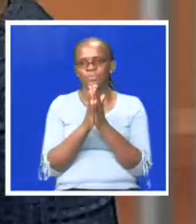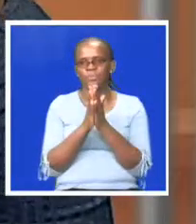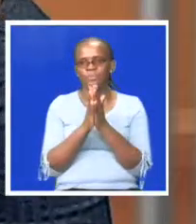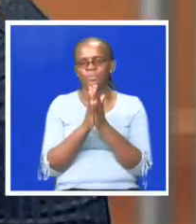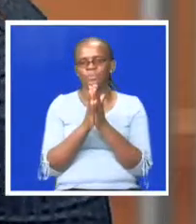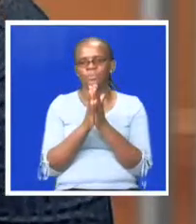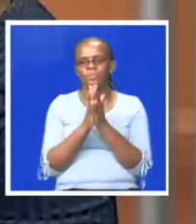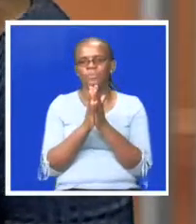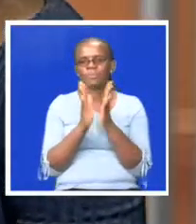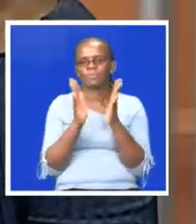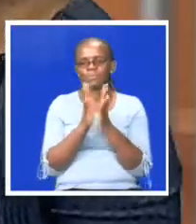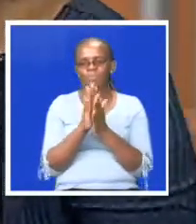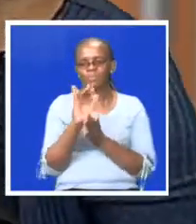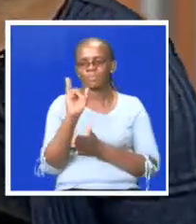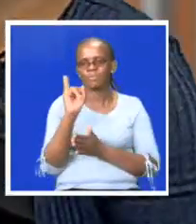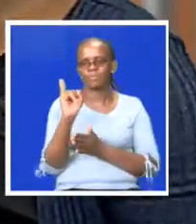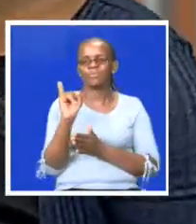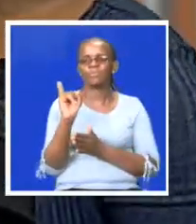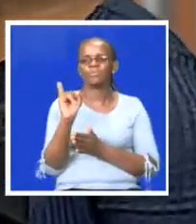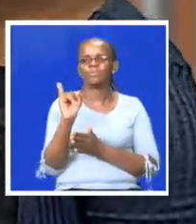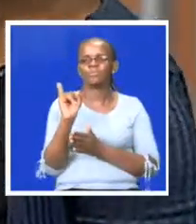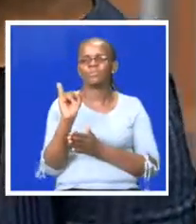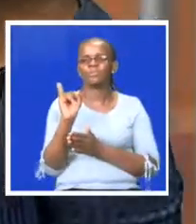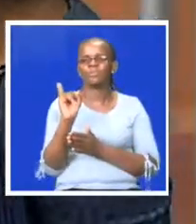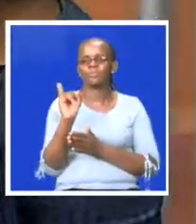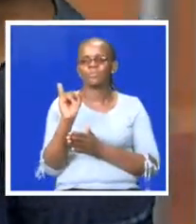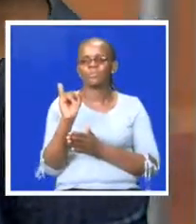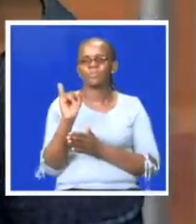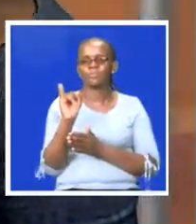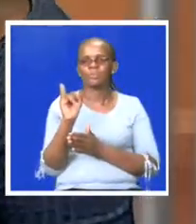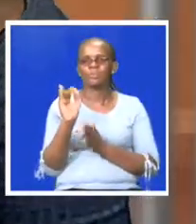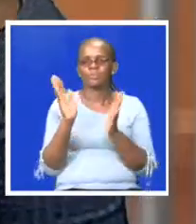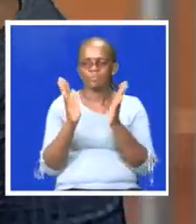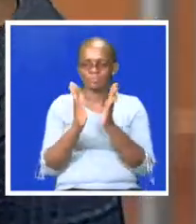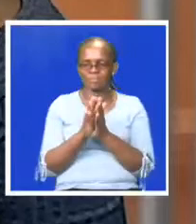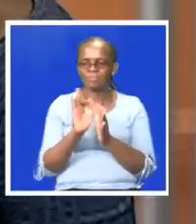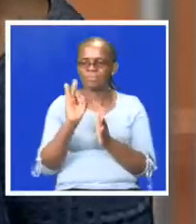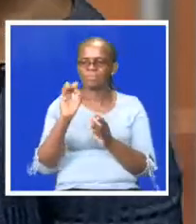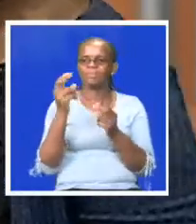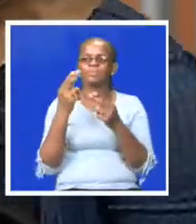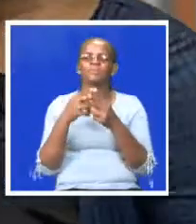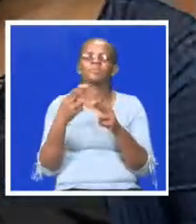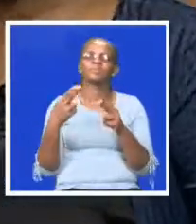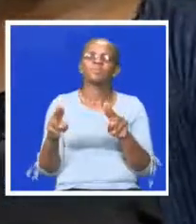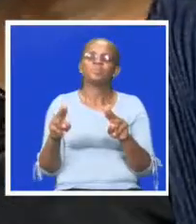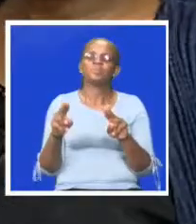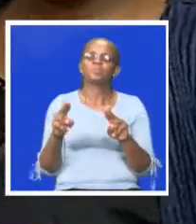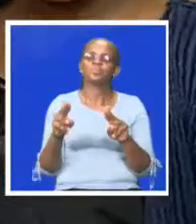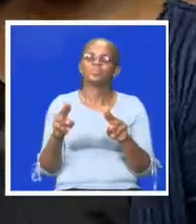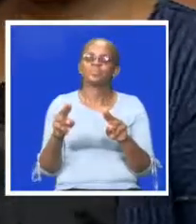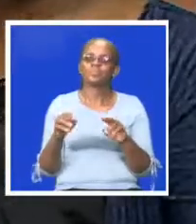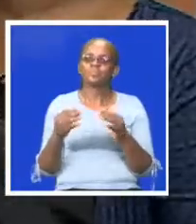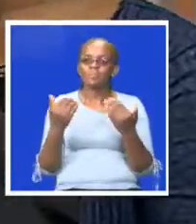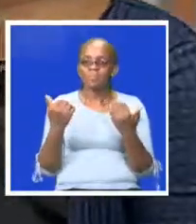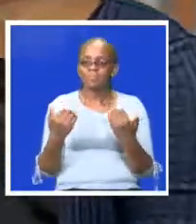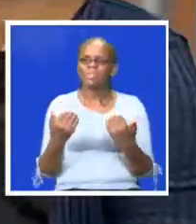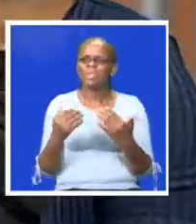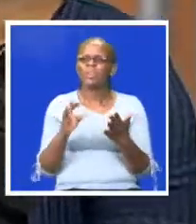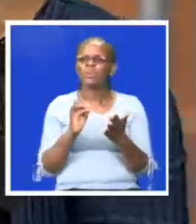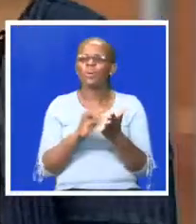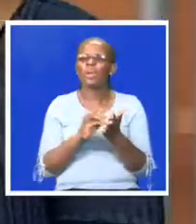have 11 eggs. Oh, 12 eggs. This tray